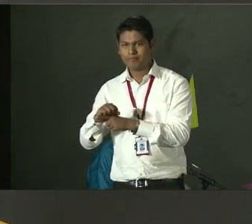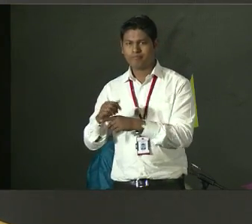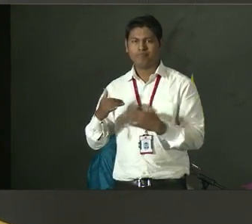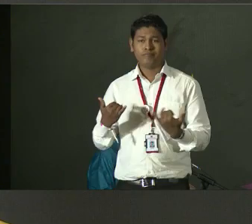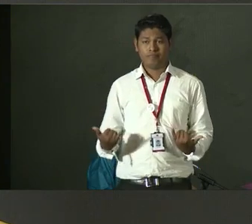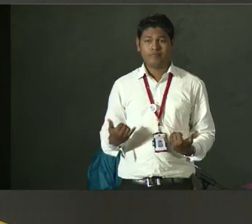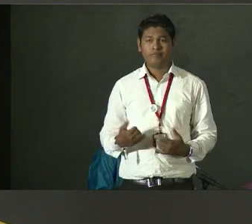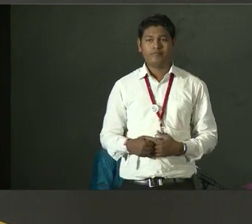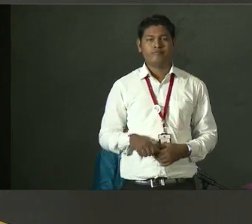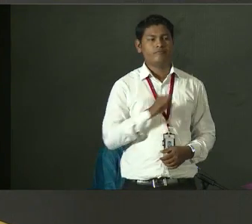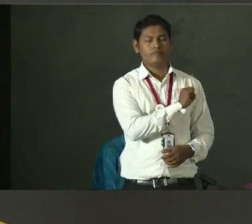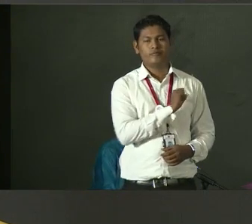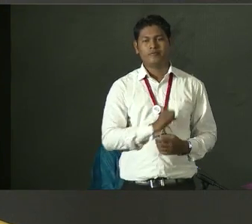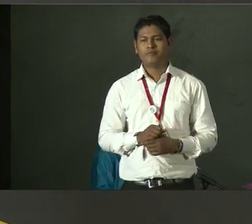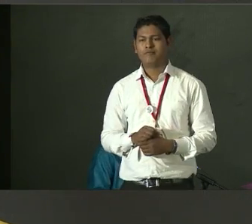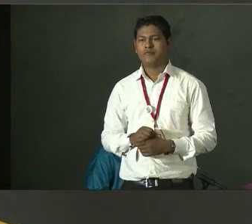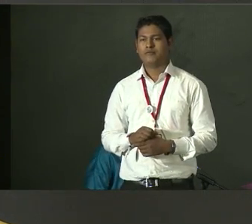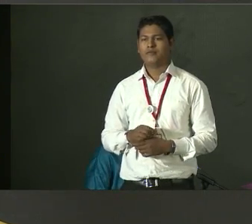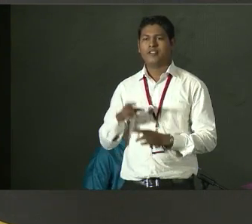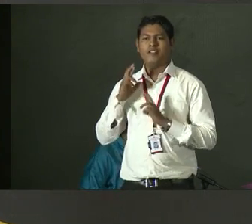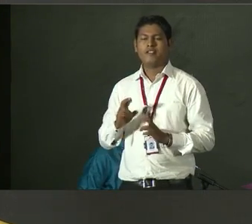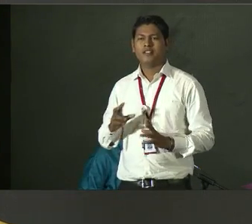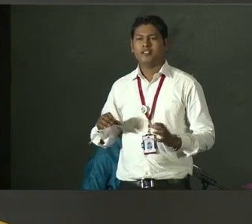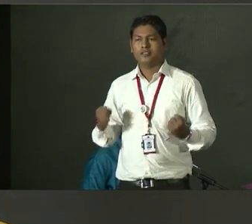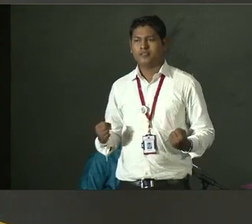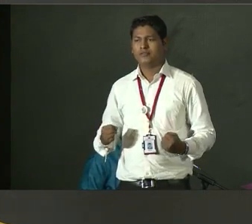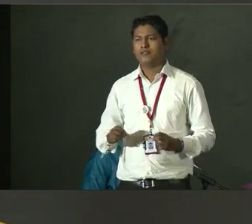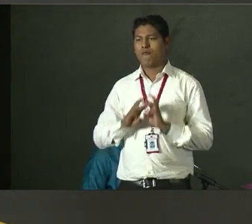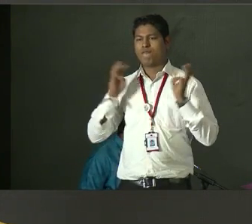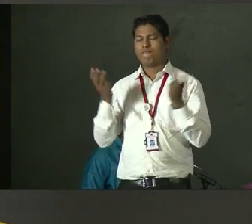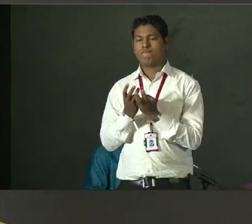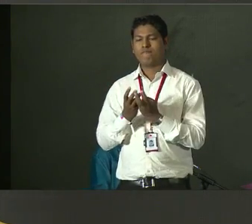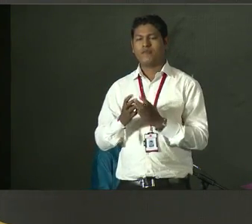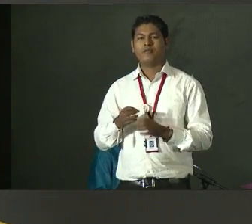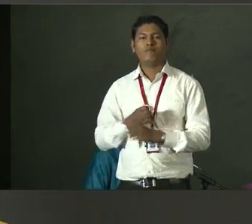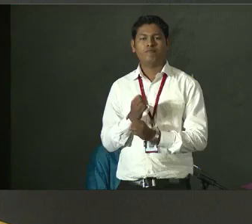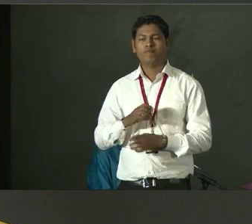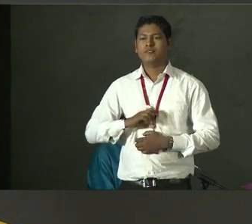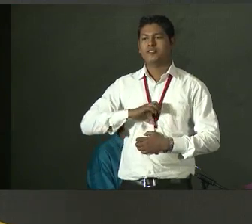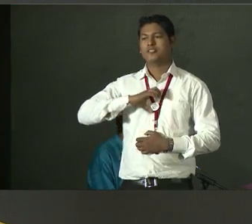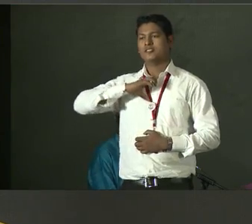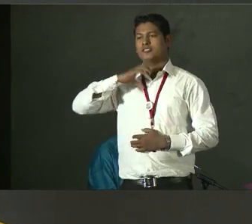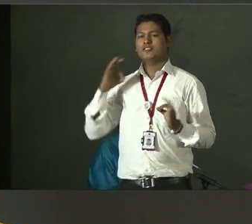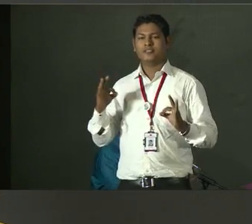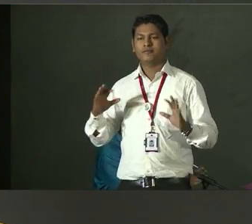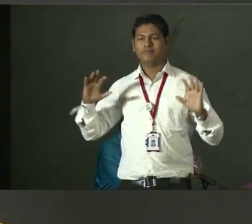have really achieved something for the world to notice and appreciate. No, I need my bag, that's